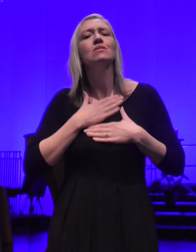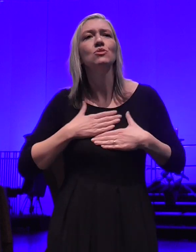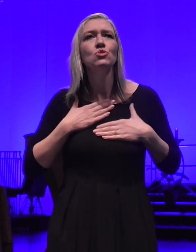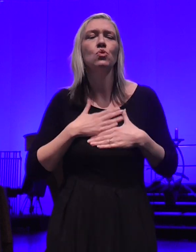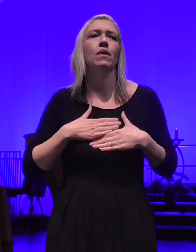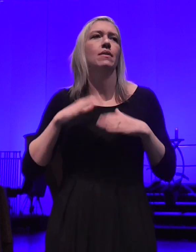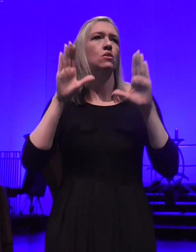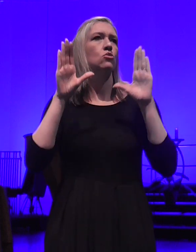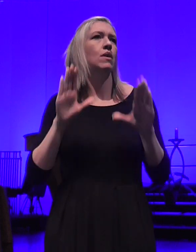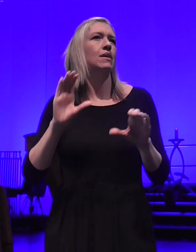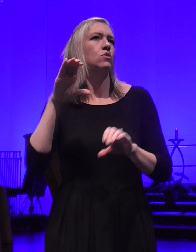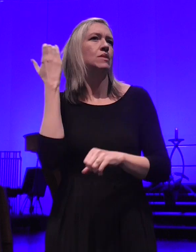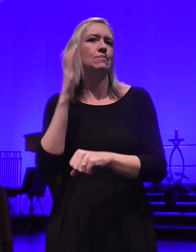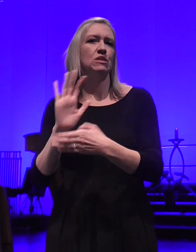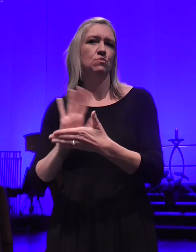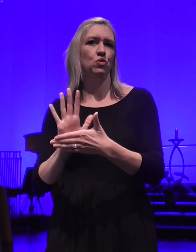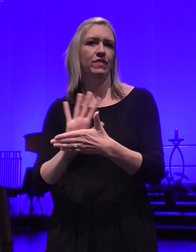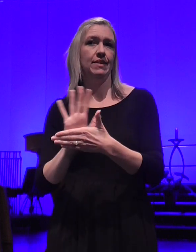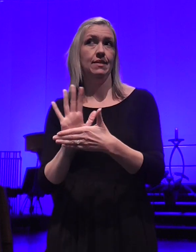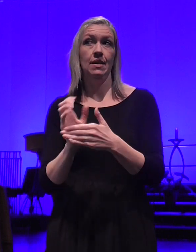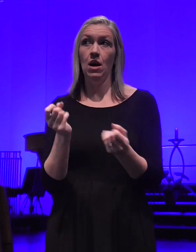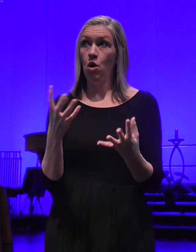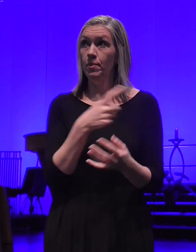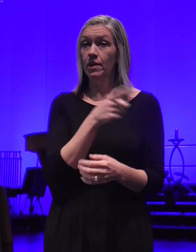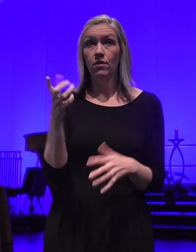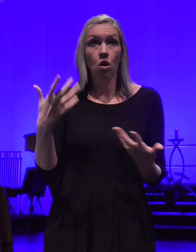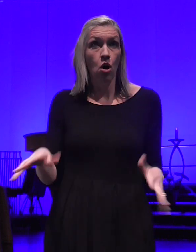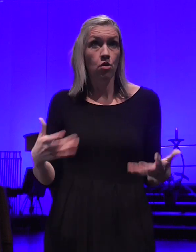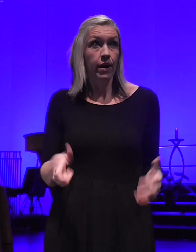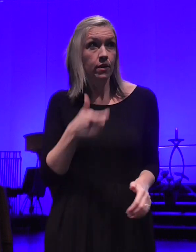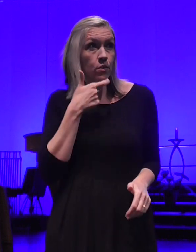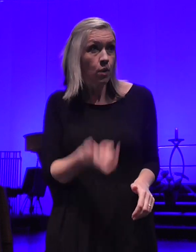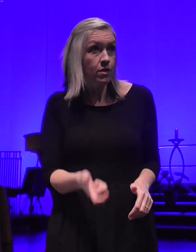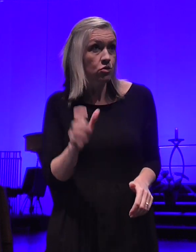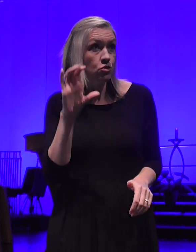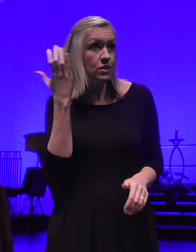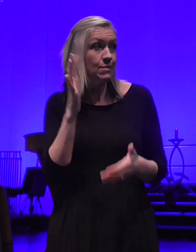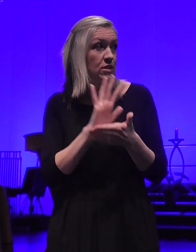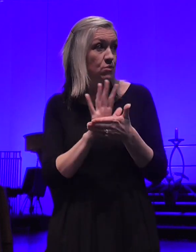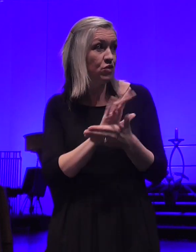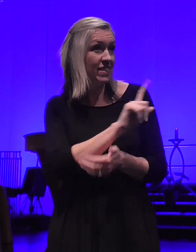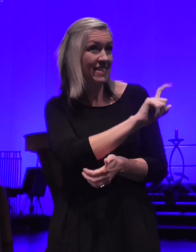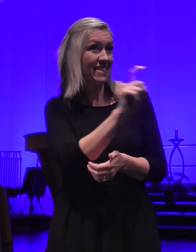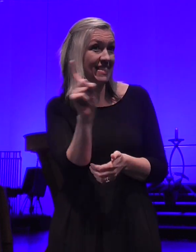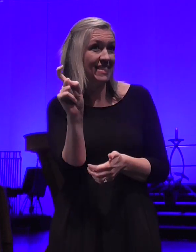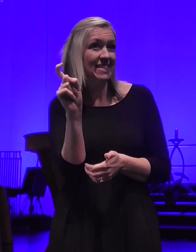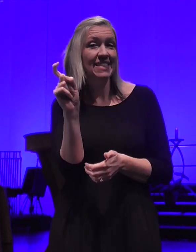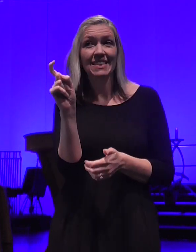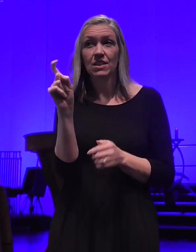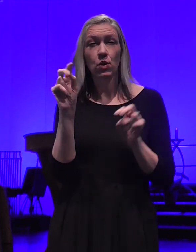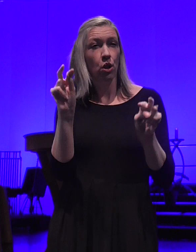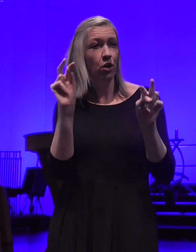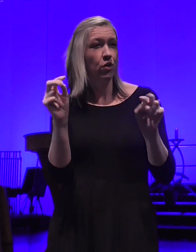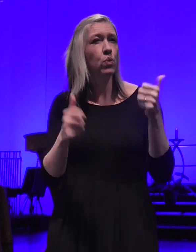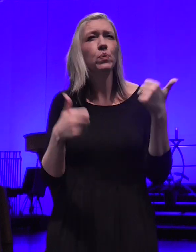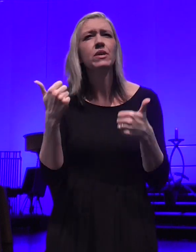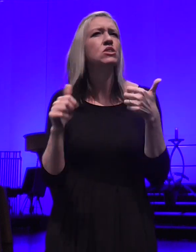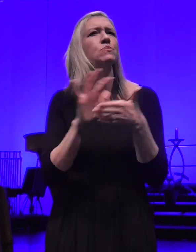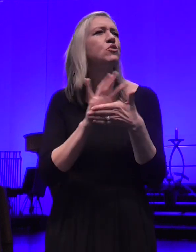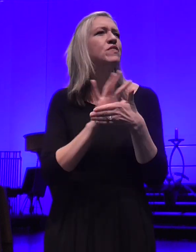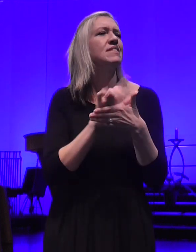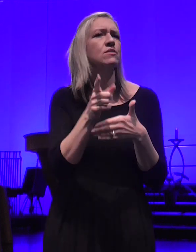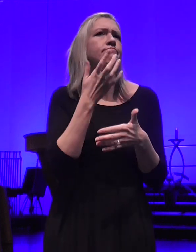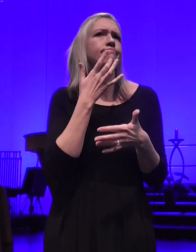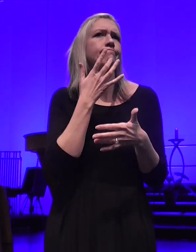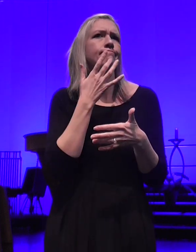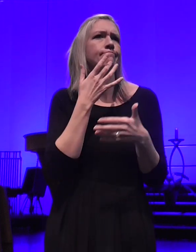movie. How many of us have already imparted on a great Christmas movie? Okay. What are you looking forward to seeing, those who haven't?